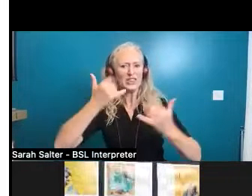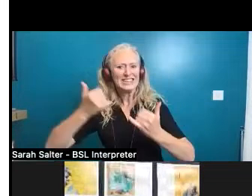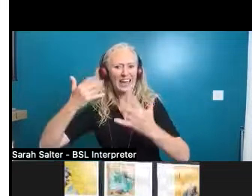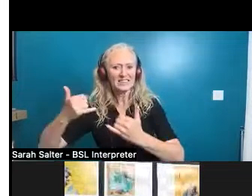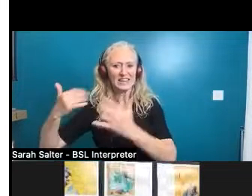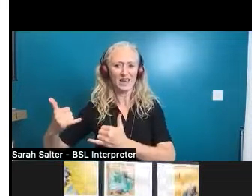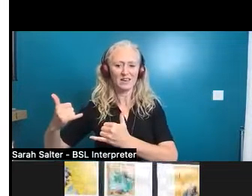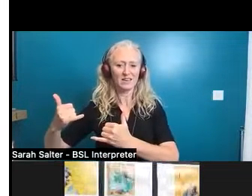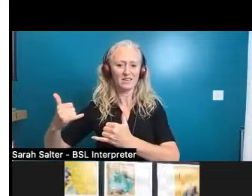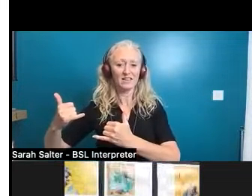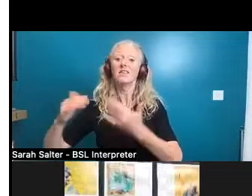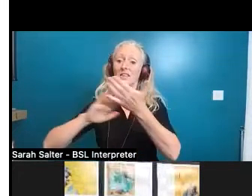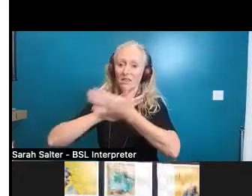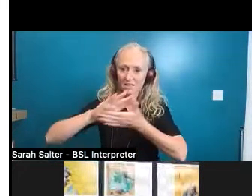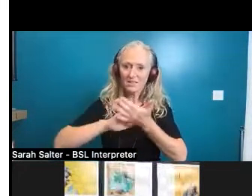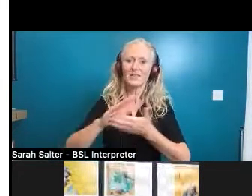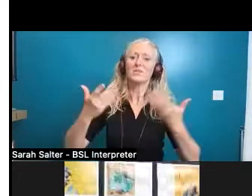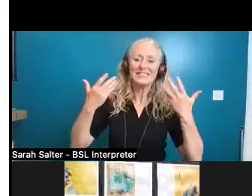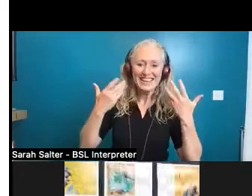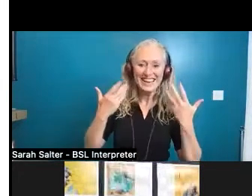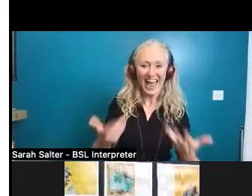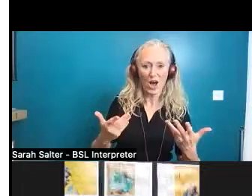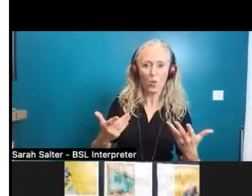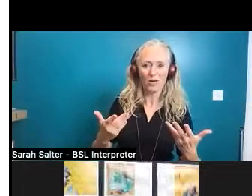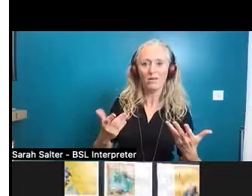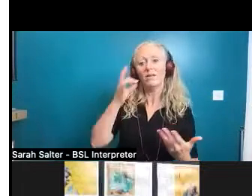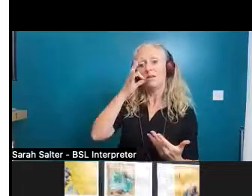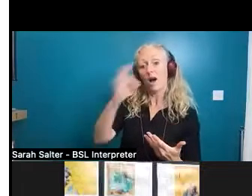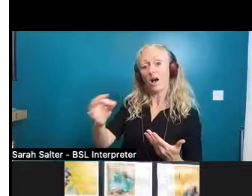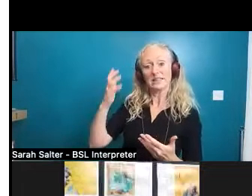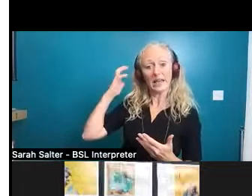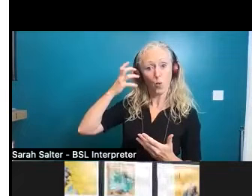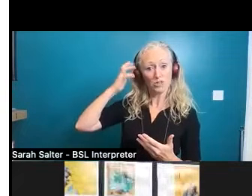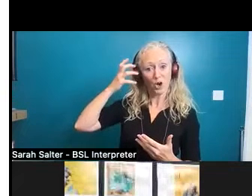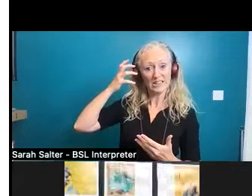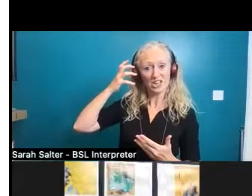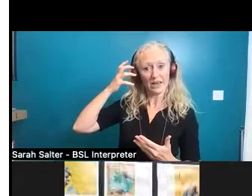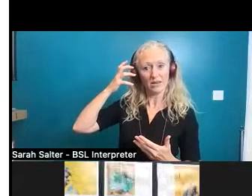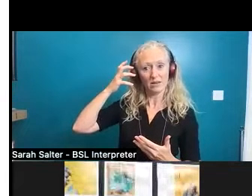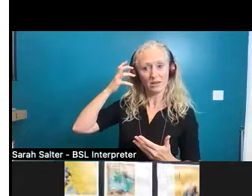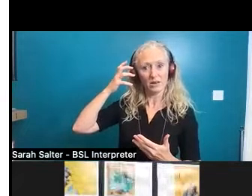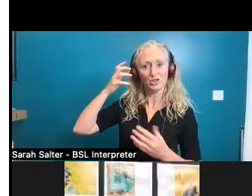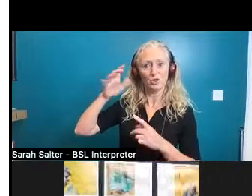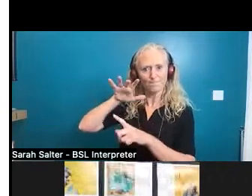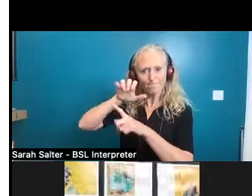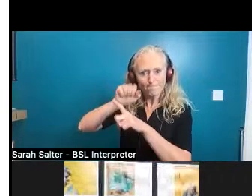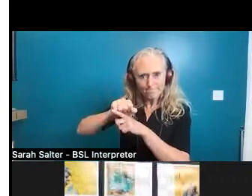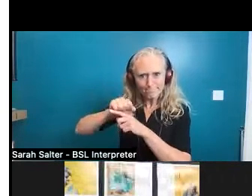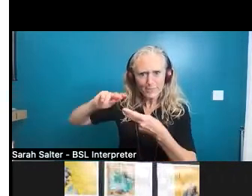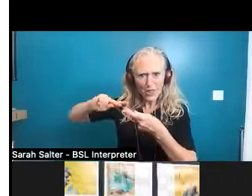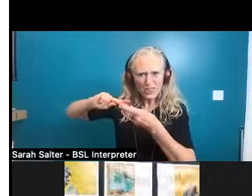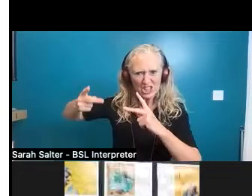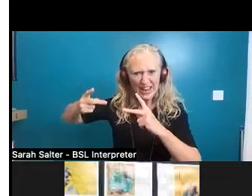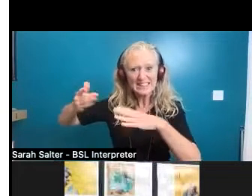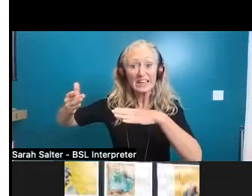pushing audiology to start doing genetic testing earlier. And that may happen before you even get